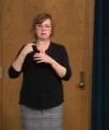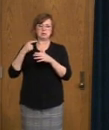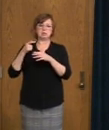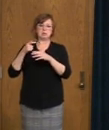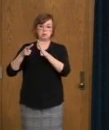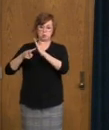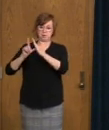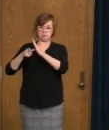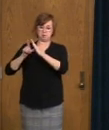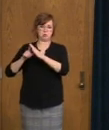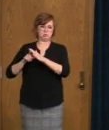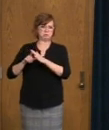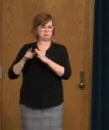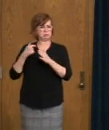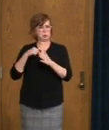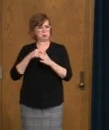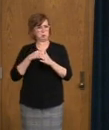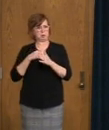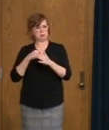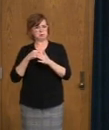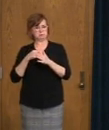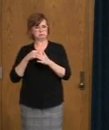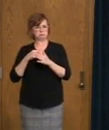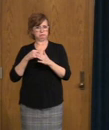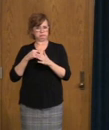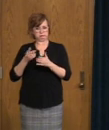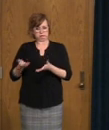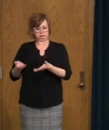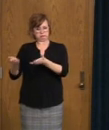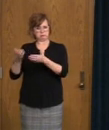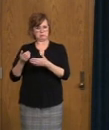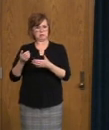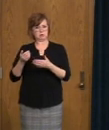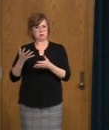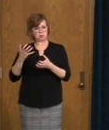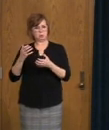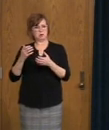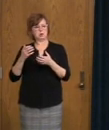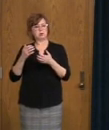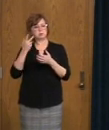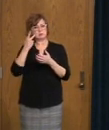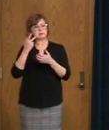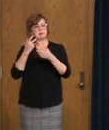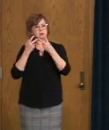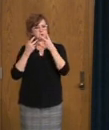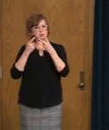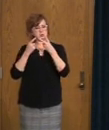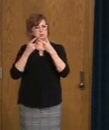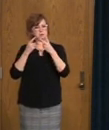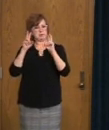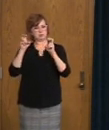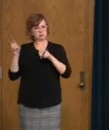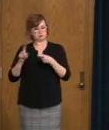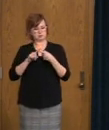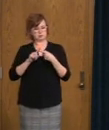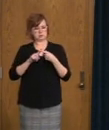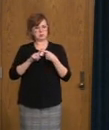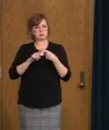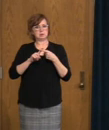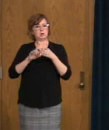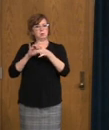review occurred, we would like to see it look at both our relationships with long-term care providers that are outside of the auspices of the